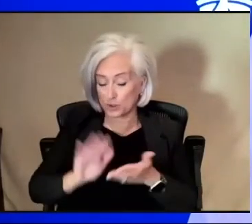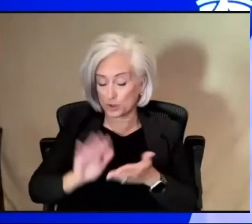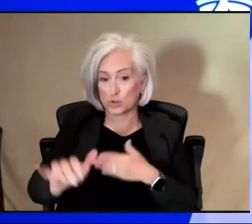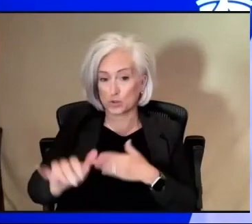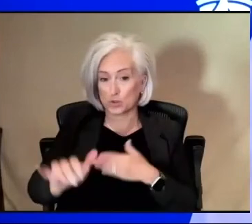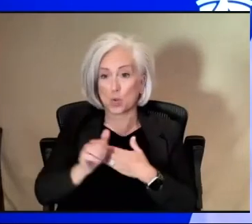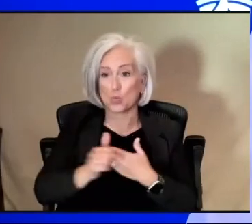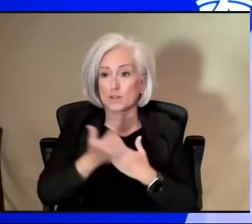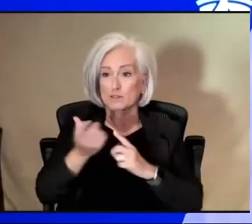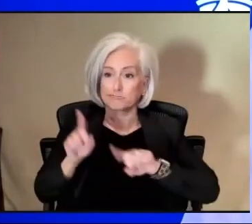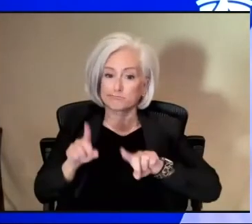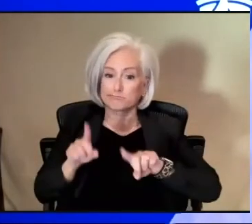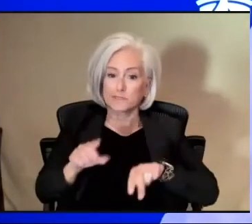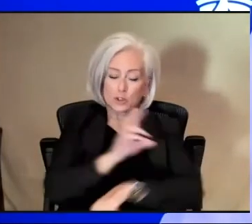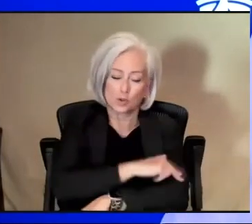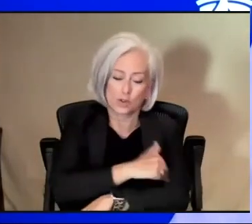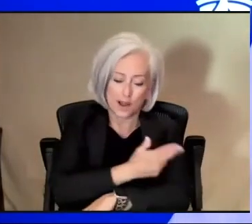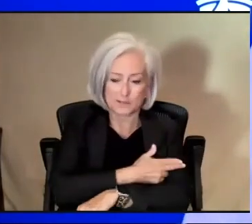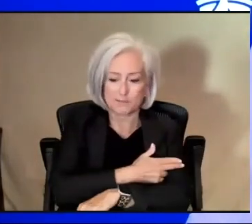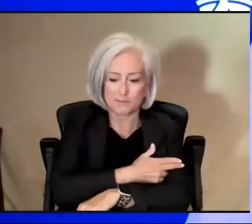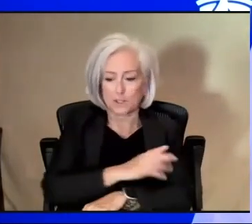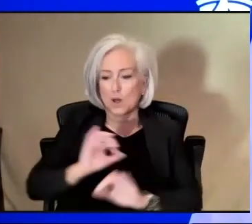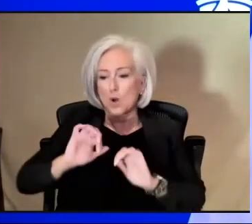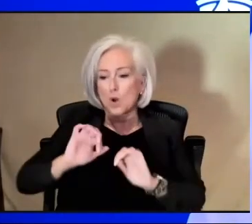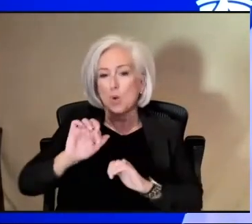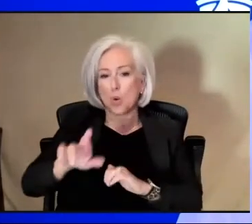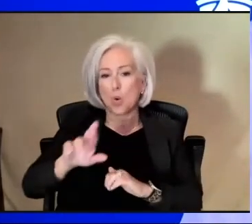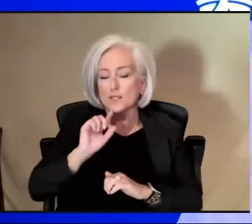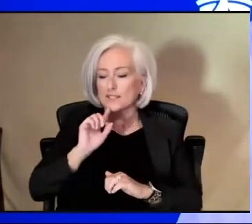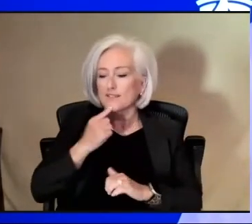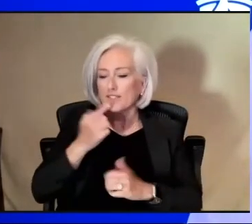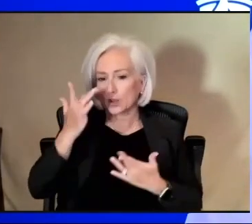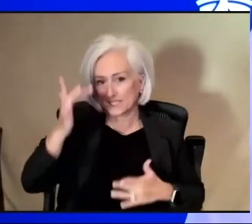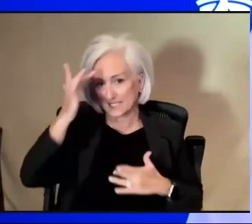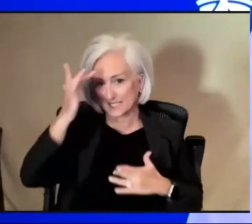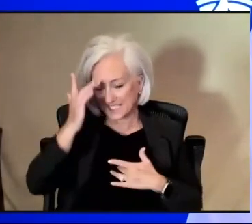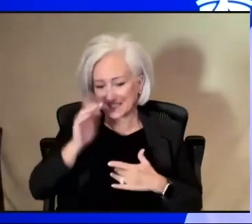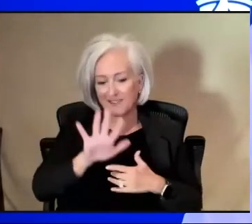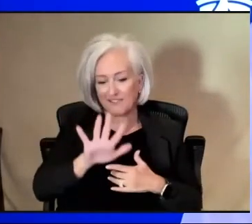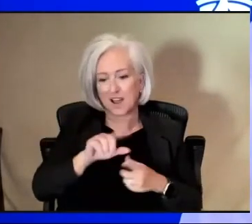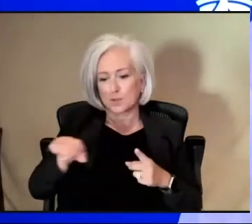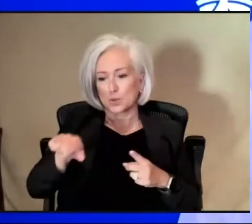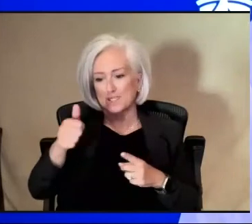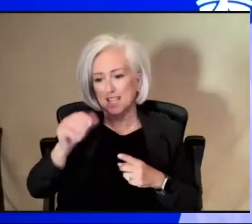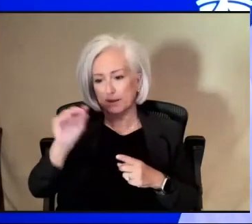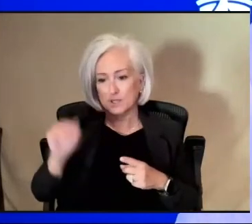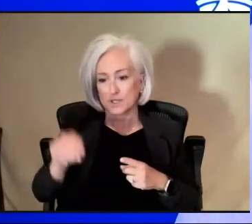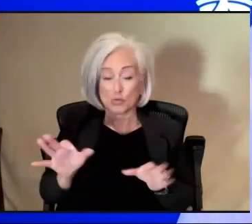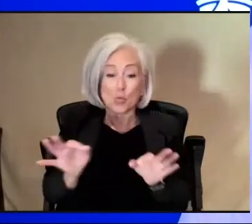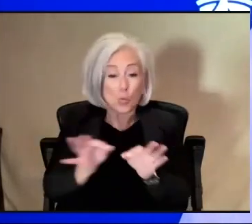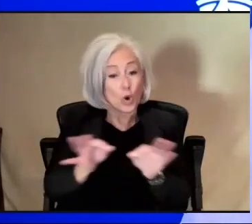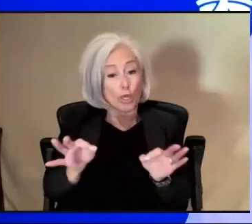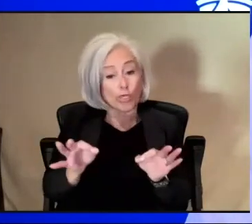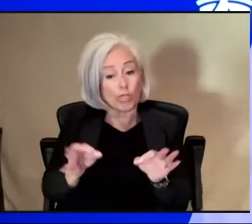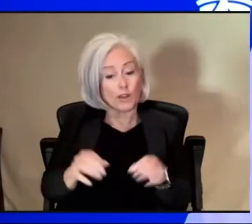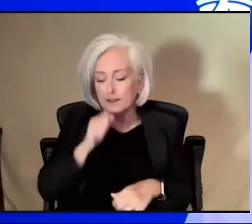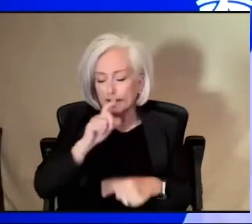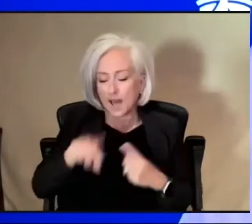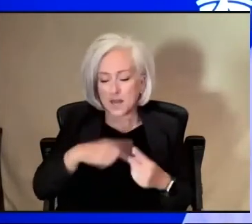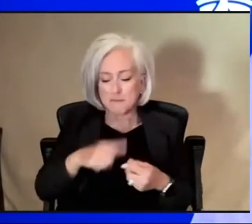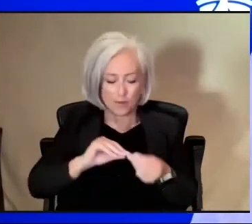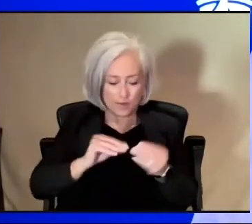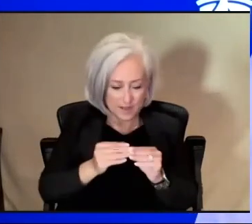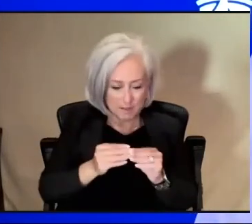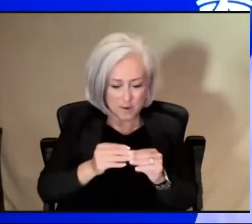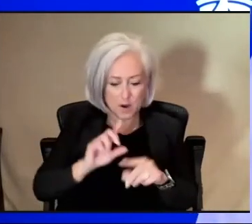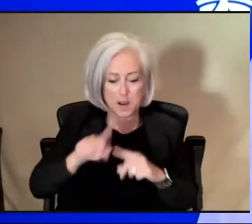having severe disease even by 5 to 10 percentage points, I think it's worth it because it's not just about the numbers, it's about the individual patients